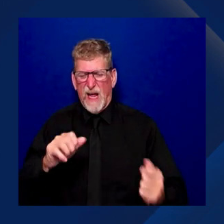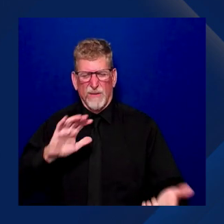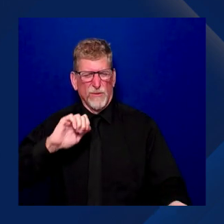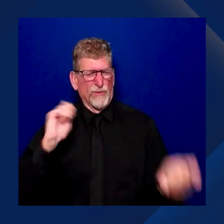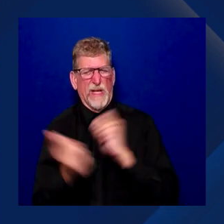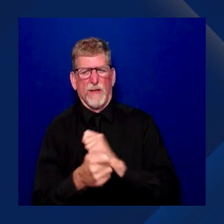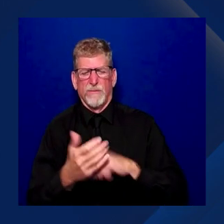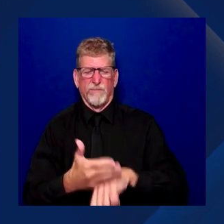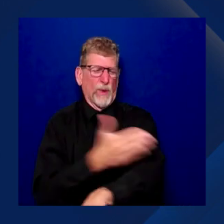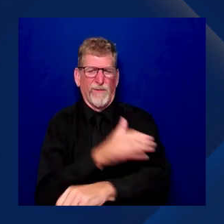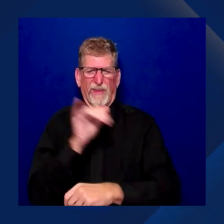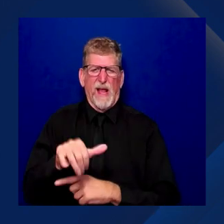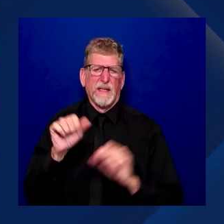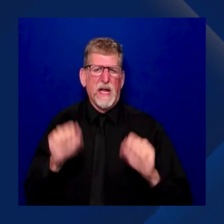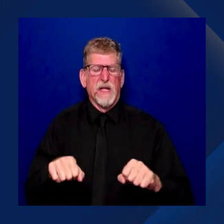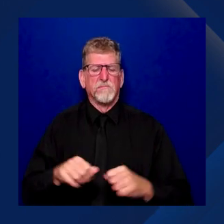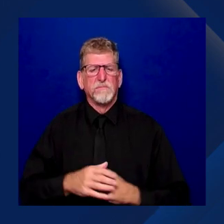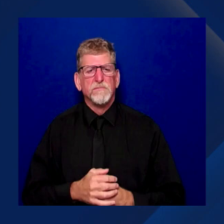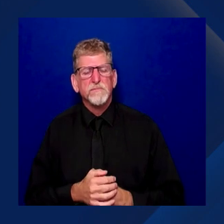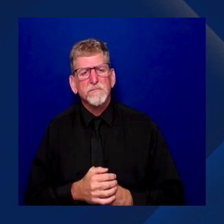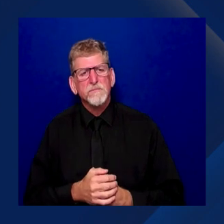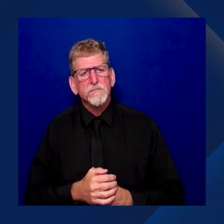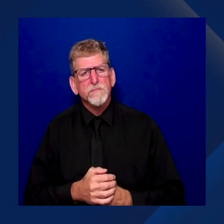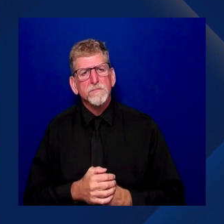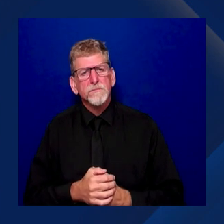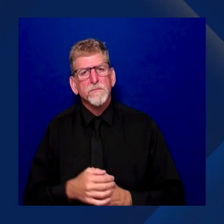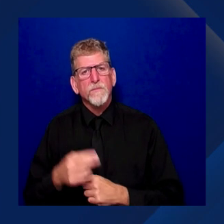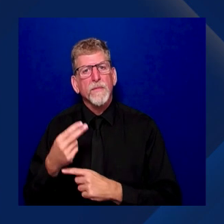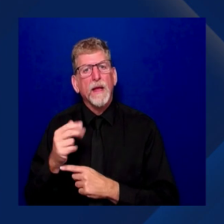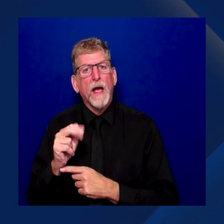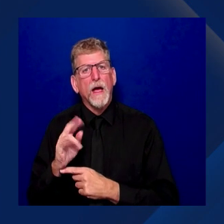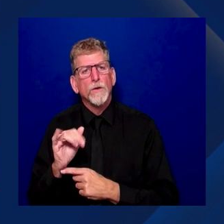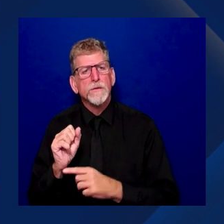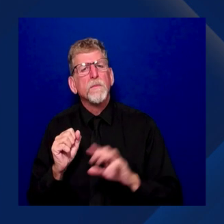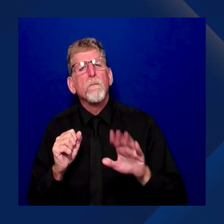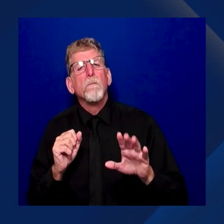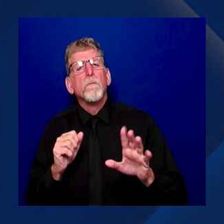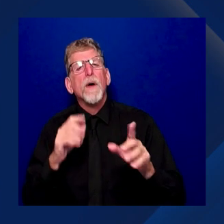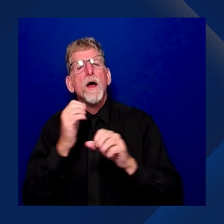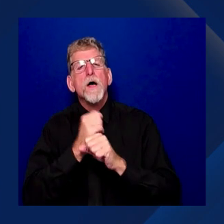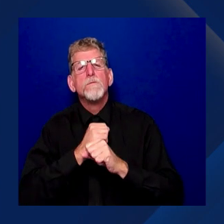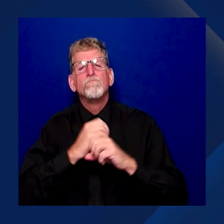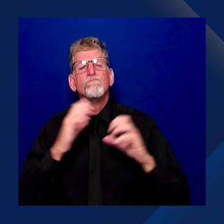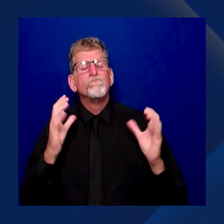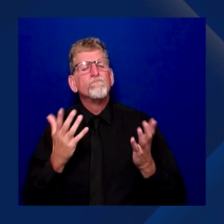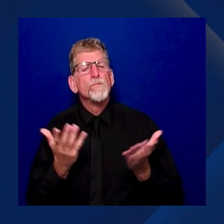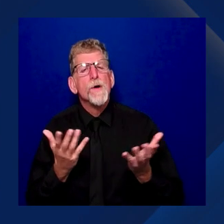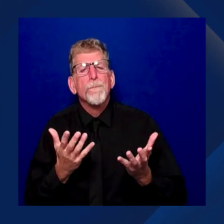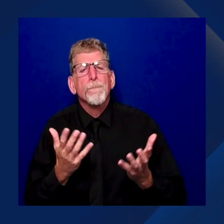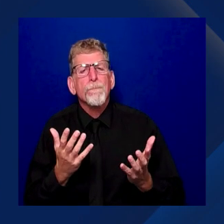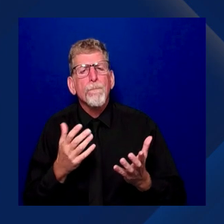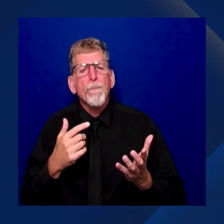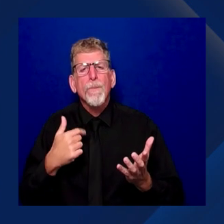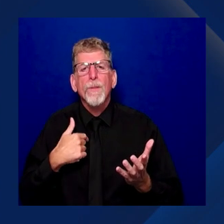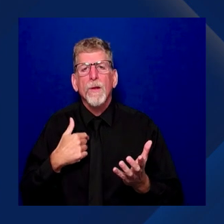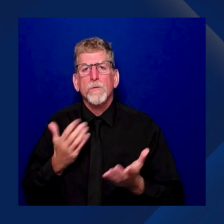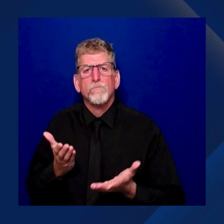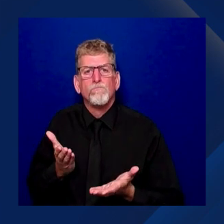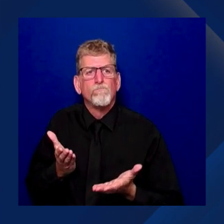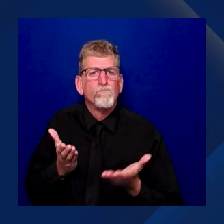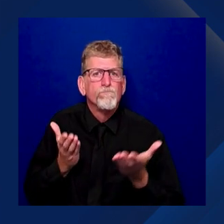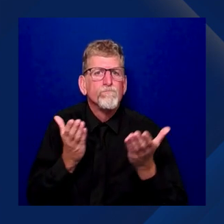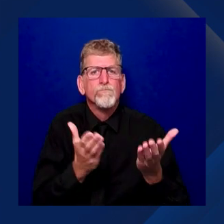think about this, which is we are taking this to the highest ground possible, which is having this